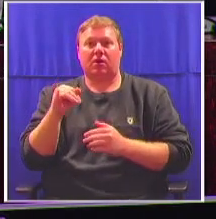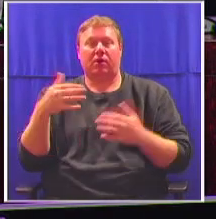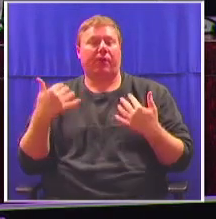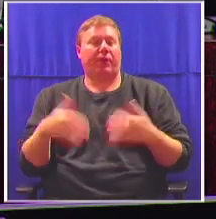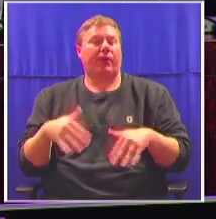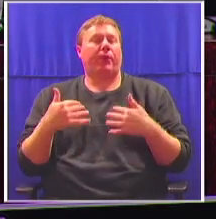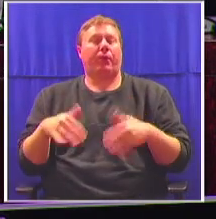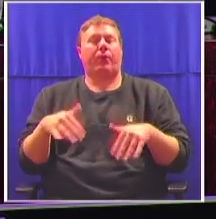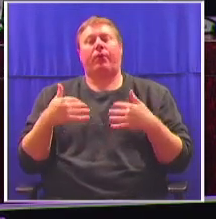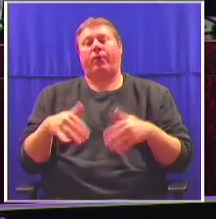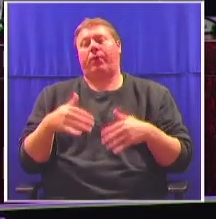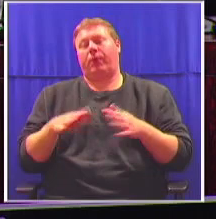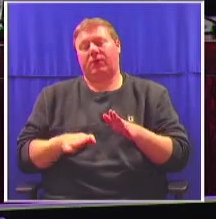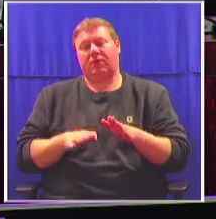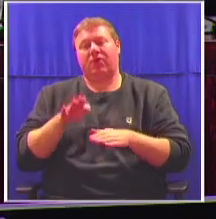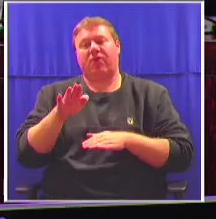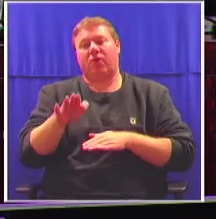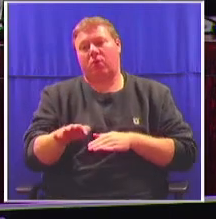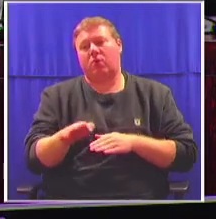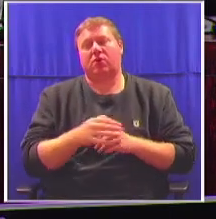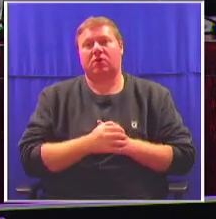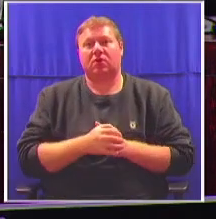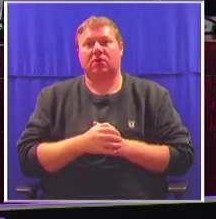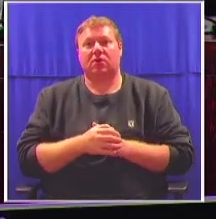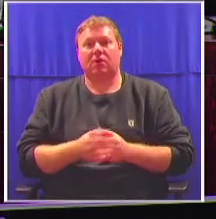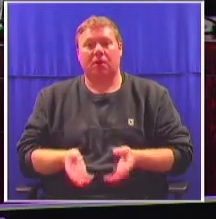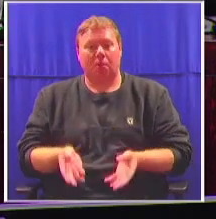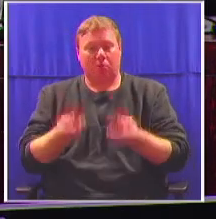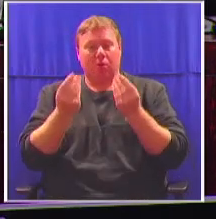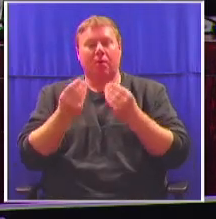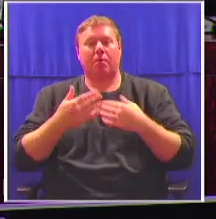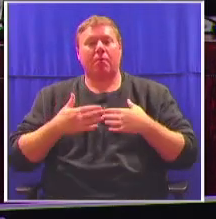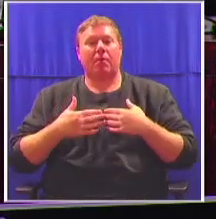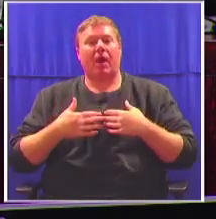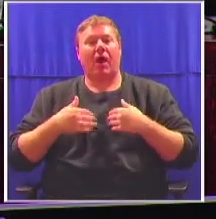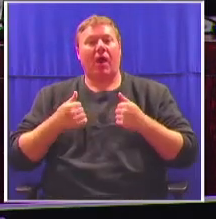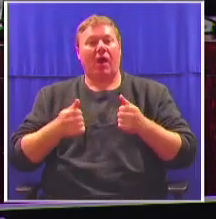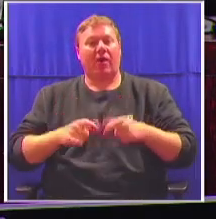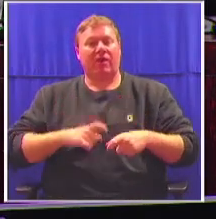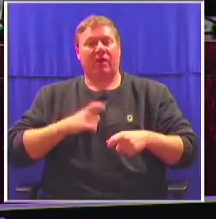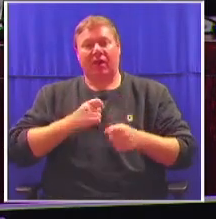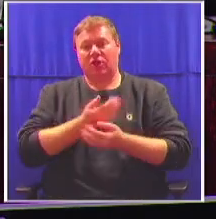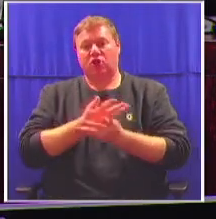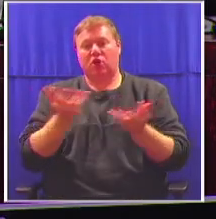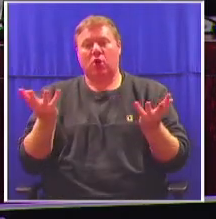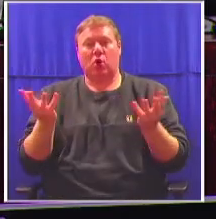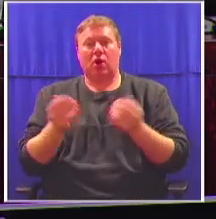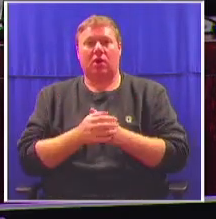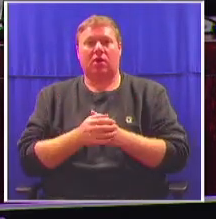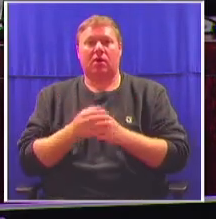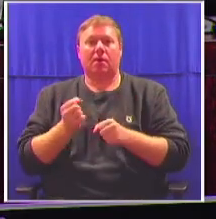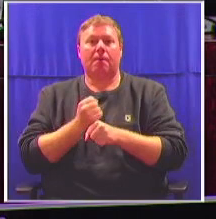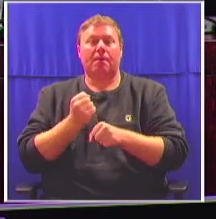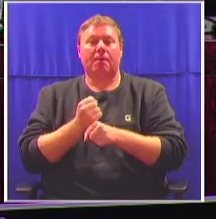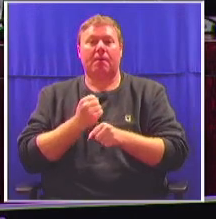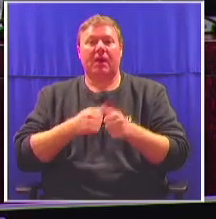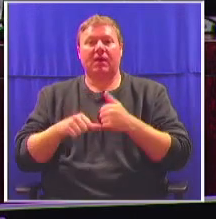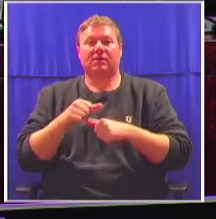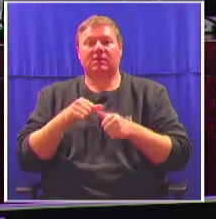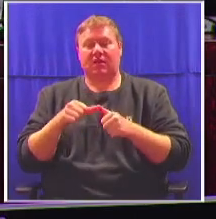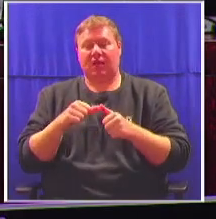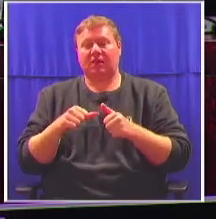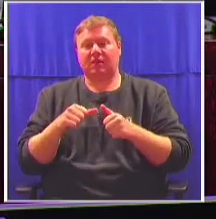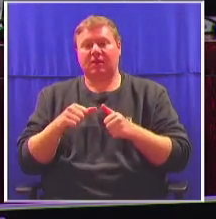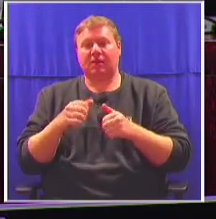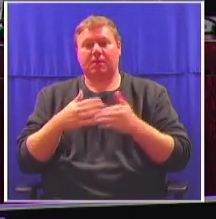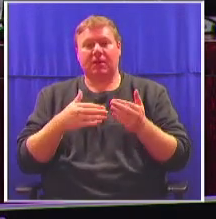step forward, achieving universal health coverage and creating a society built on